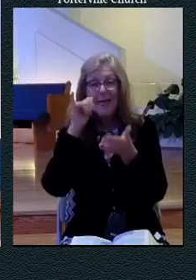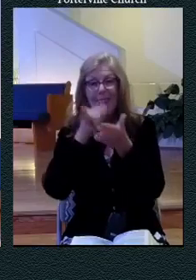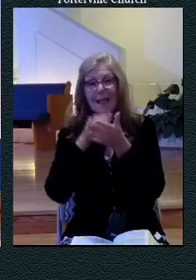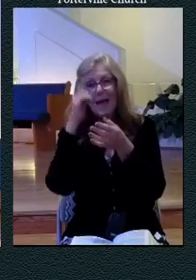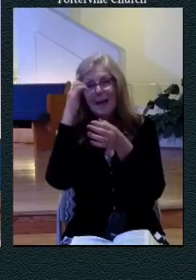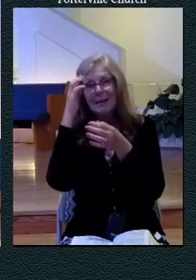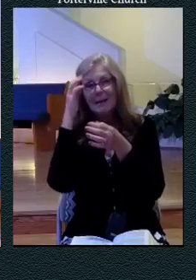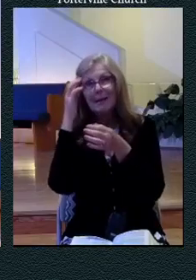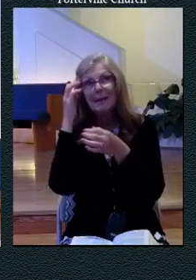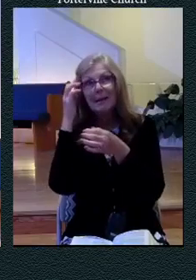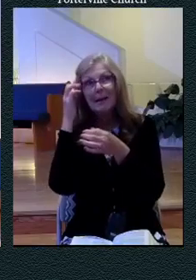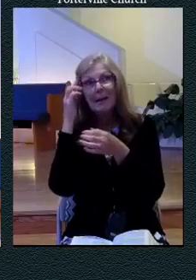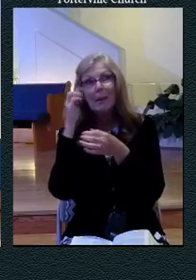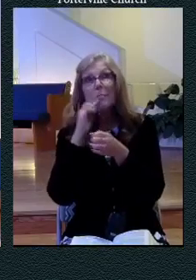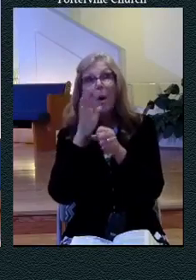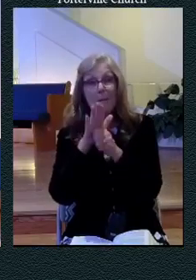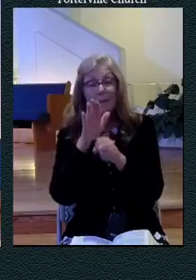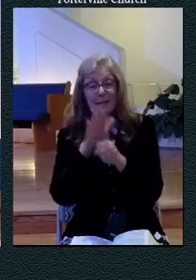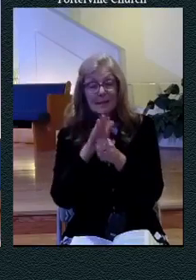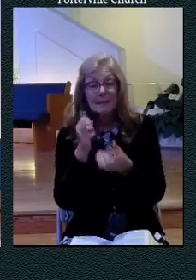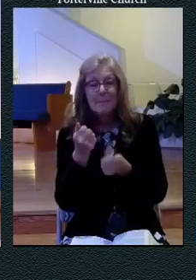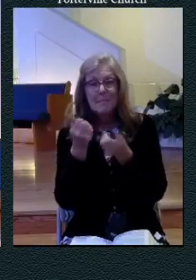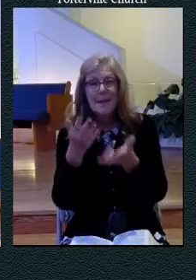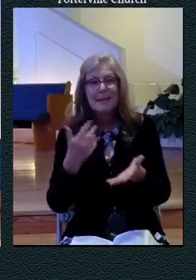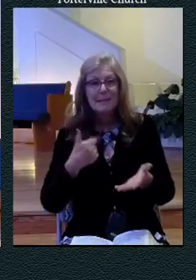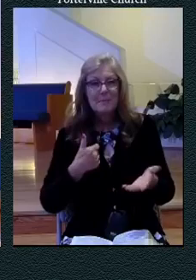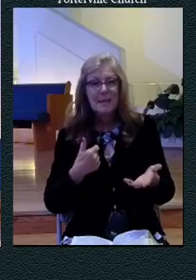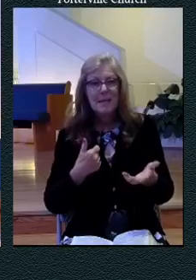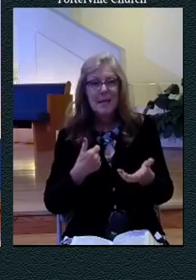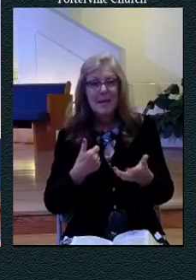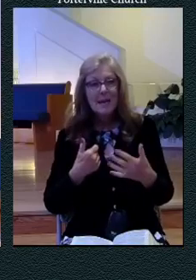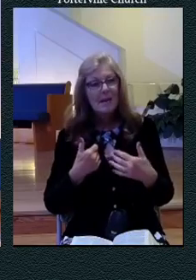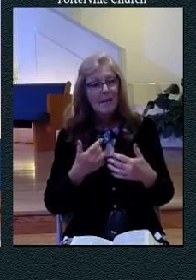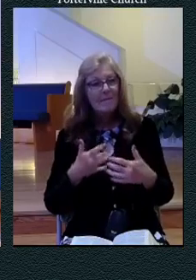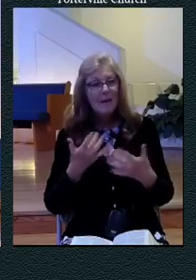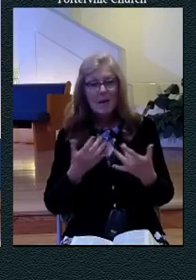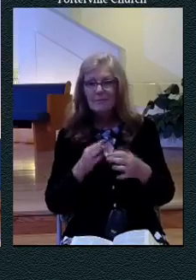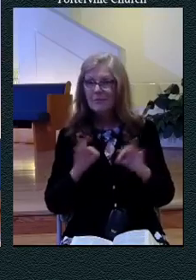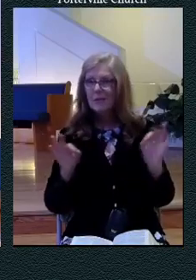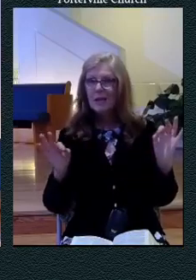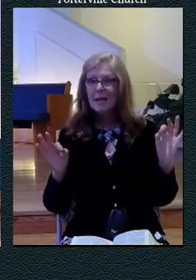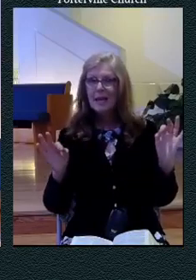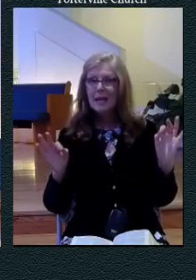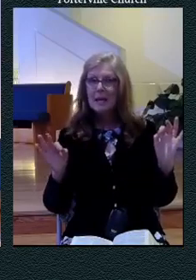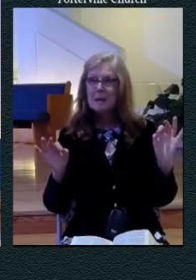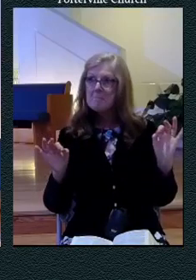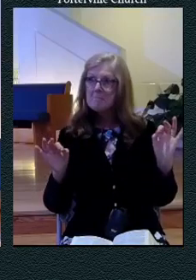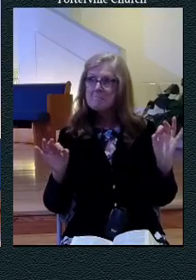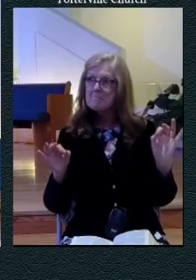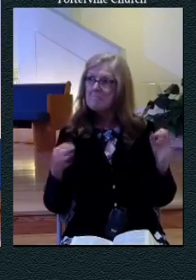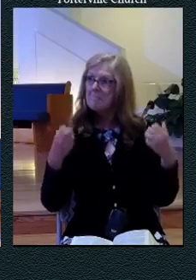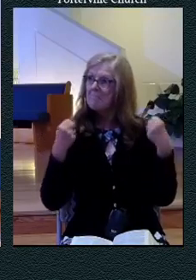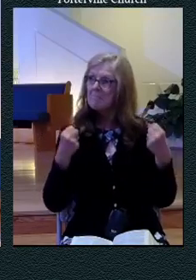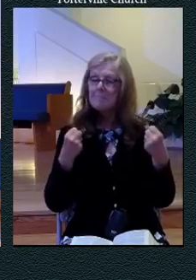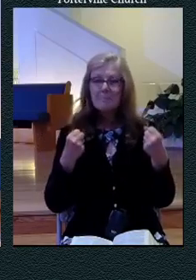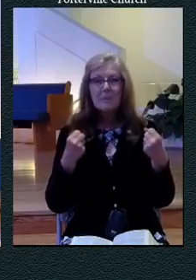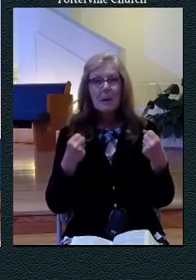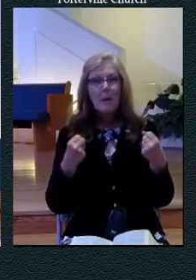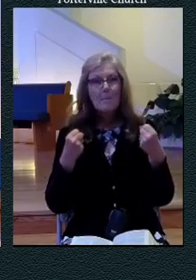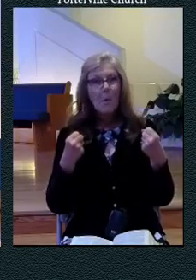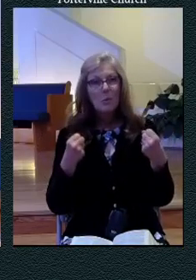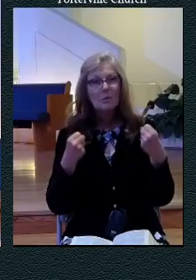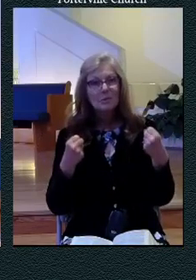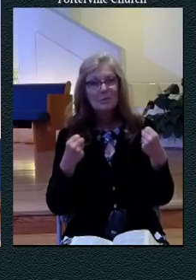me free and fearless in my confidence, that gives me cheerful courage and boldness, boldness